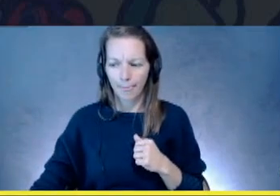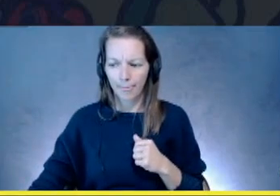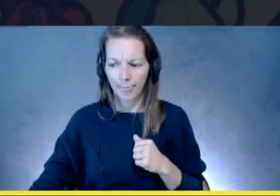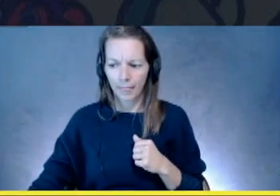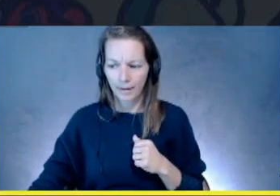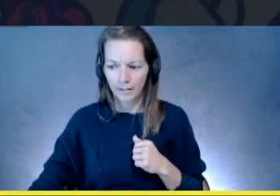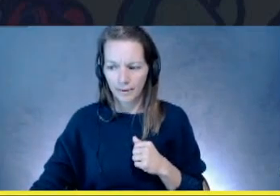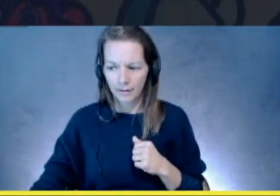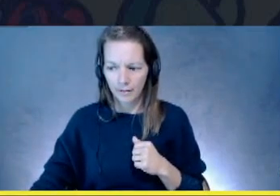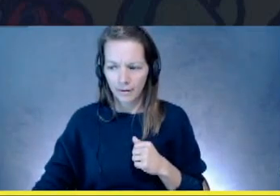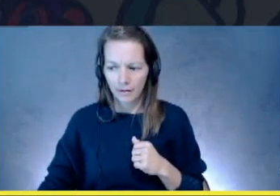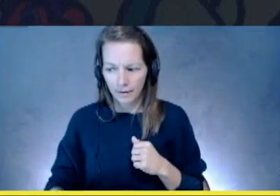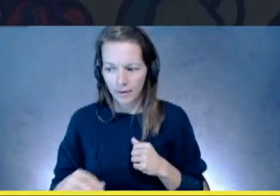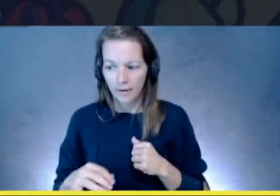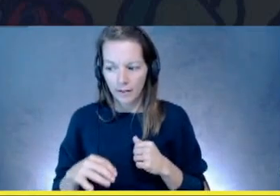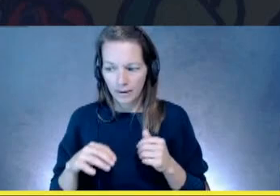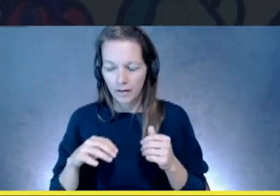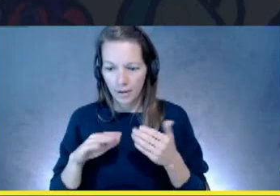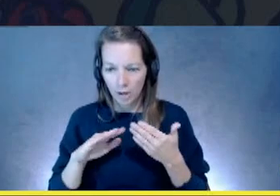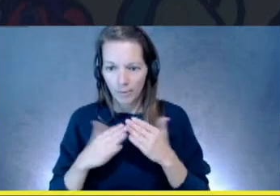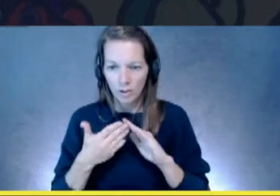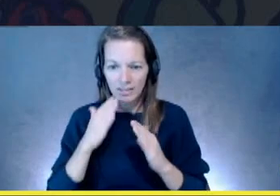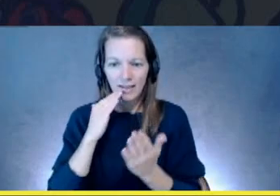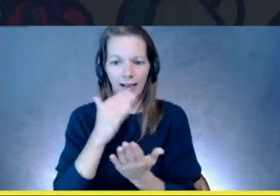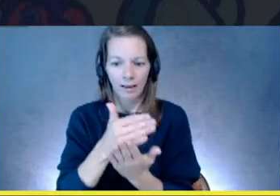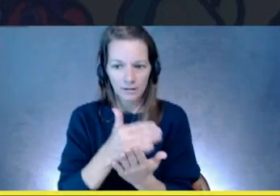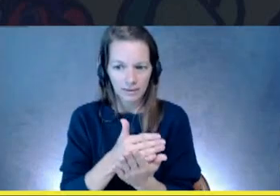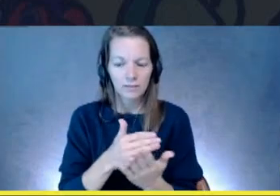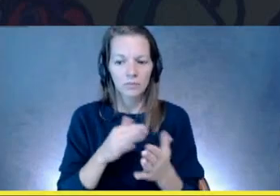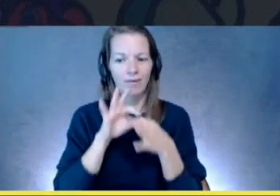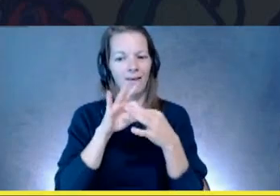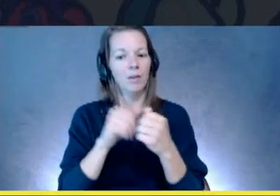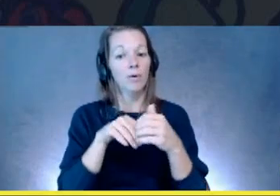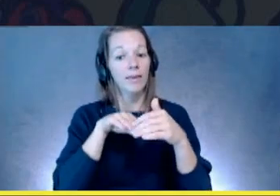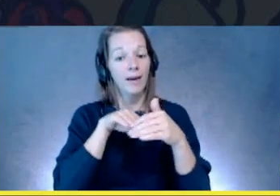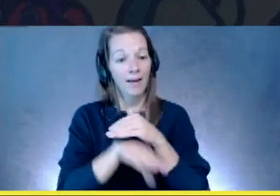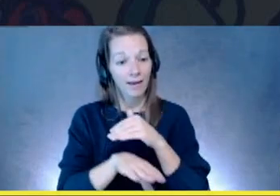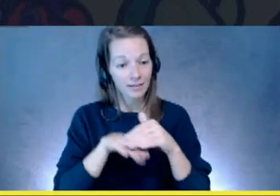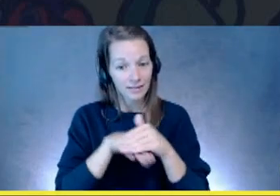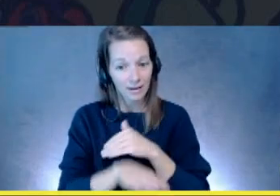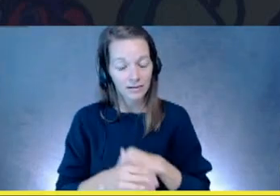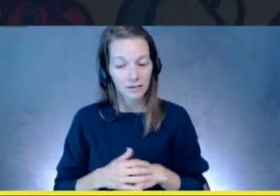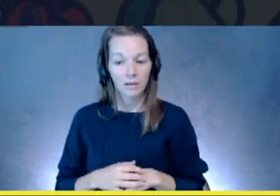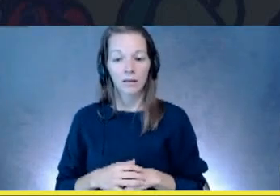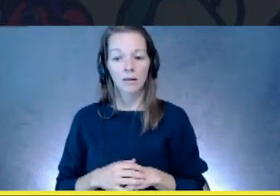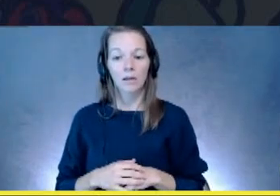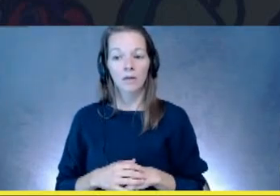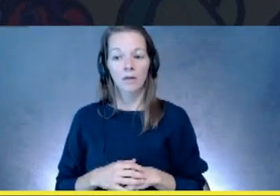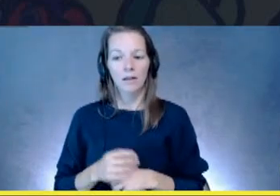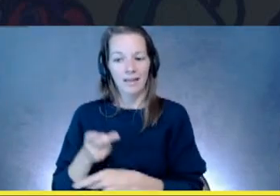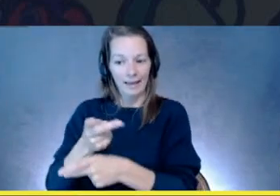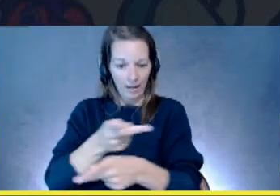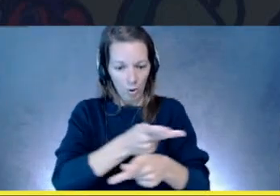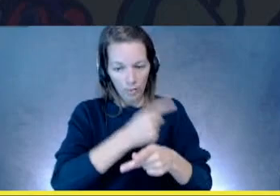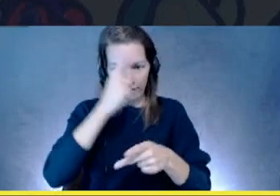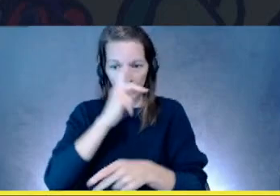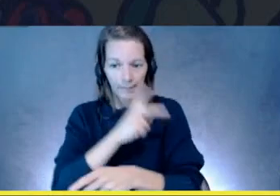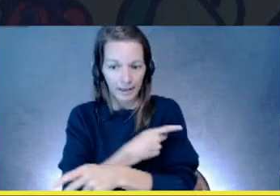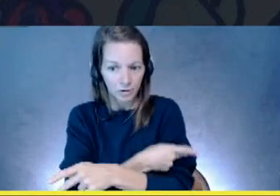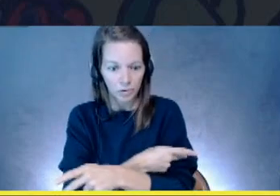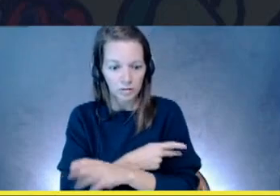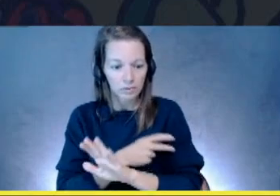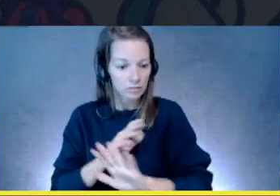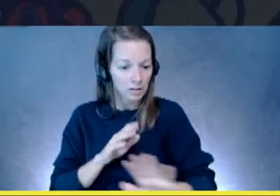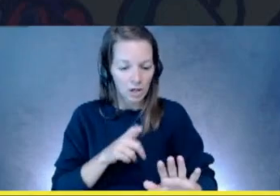level, specifically around access, caring for patients in the community, making sure they don't need